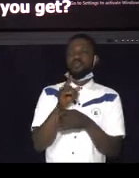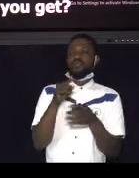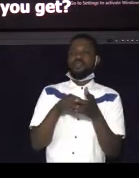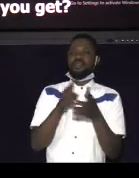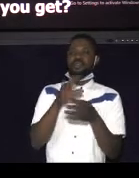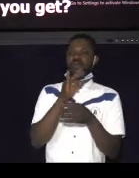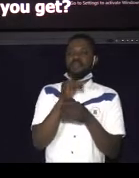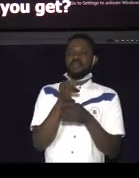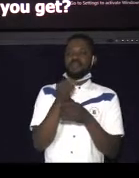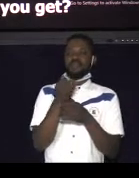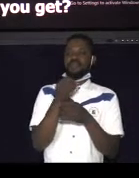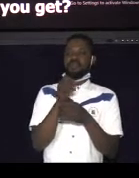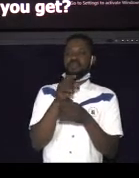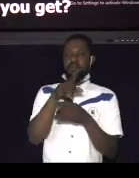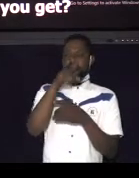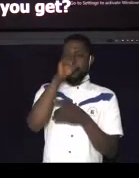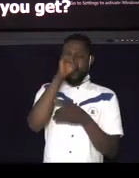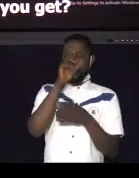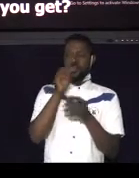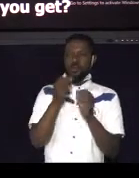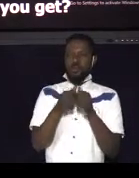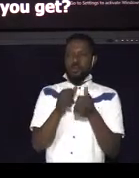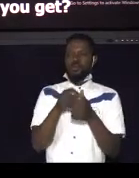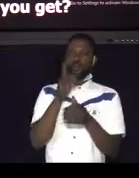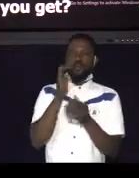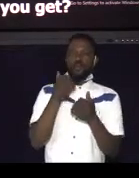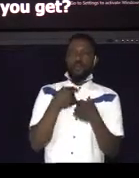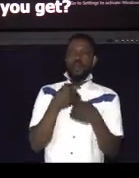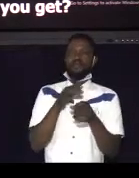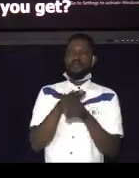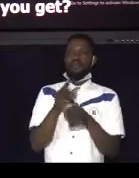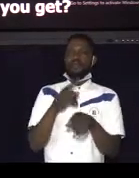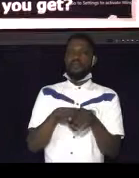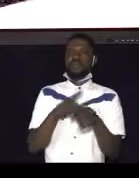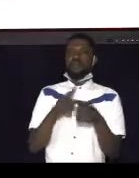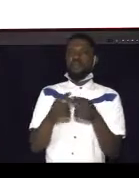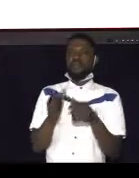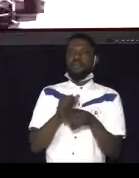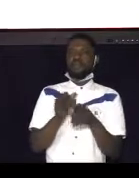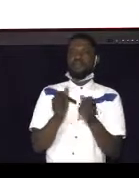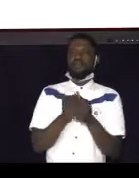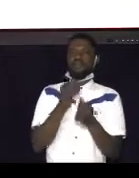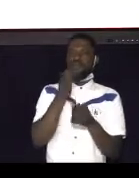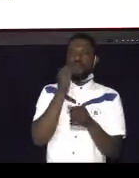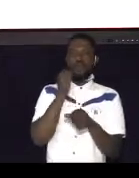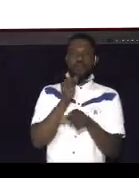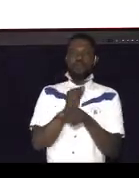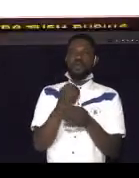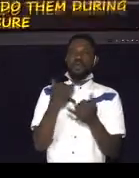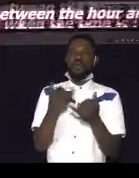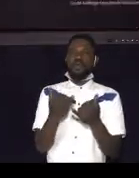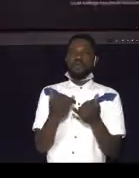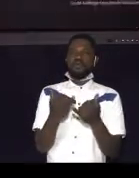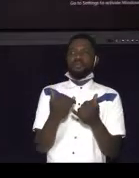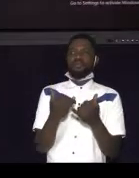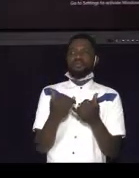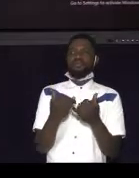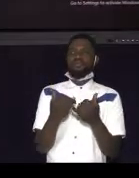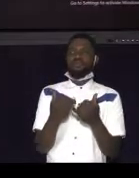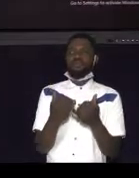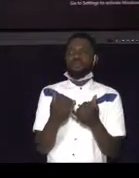you stumbled here. It's no problem, my friend. You will have enough time to practice with the homework, which is coming up right about